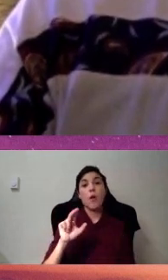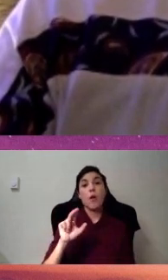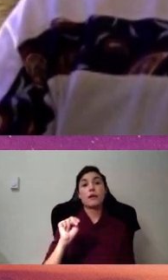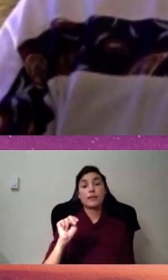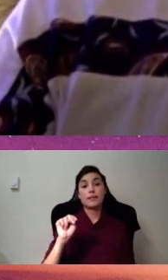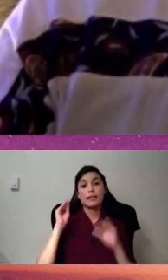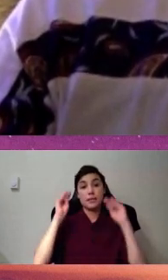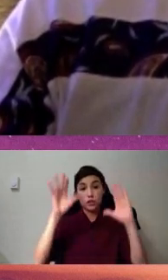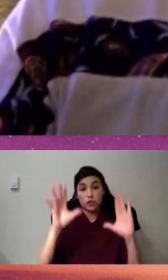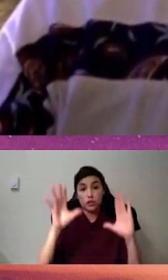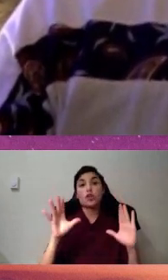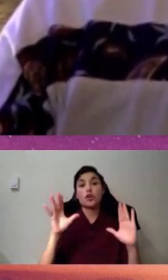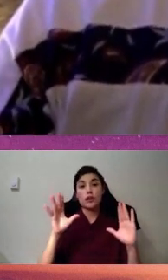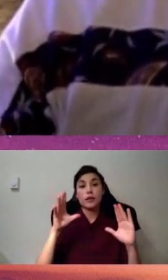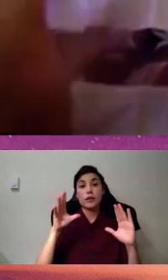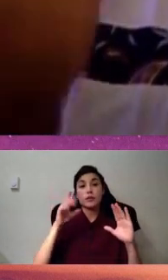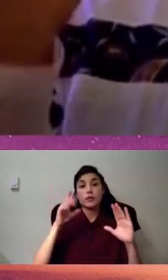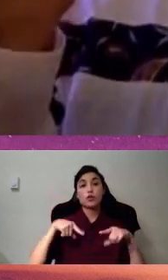you know,